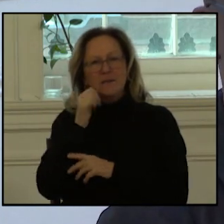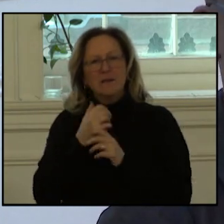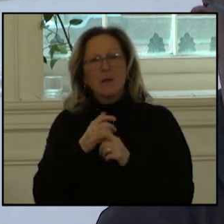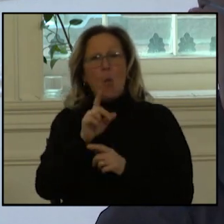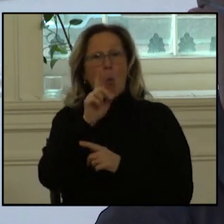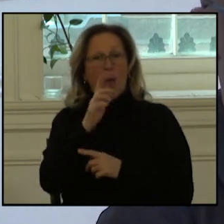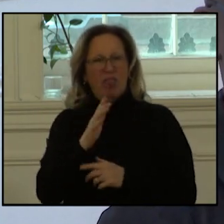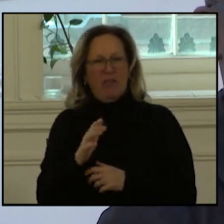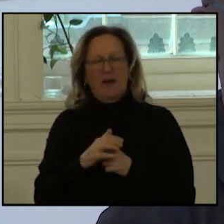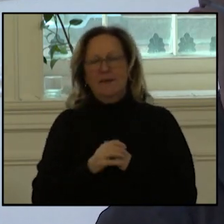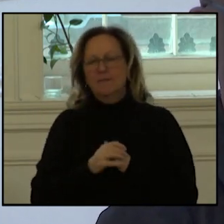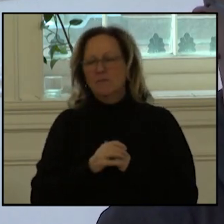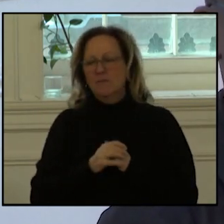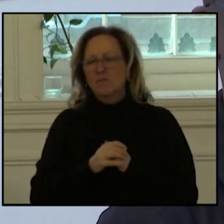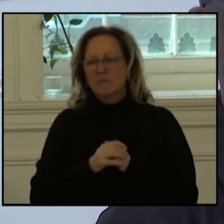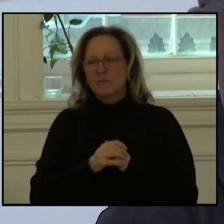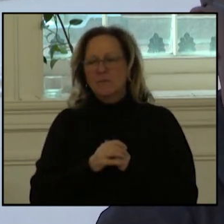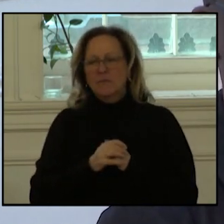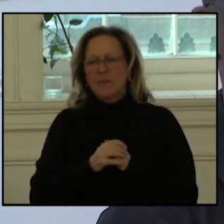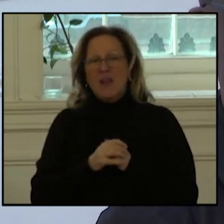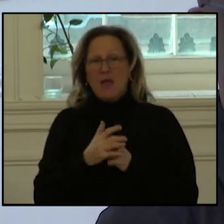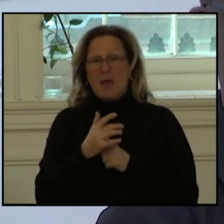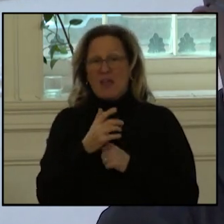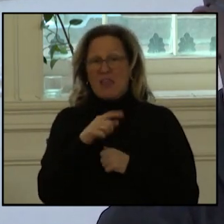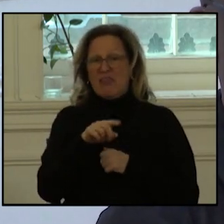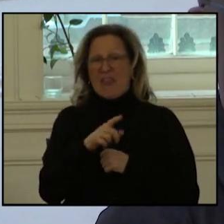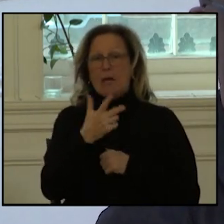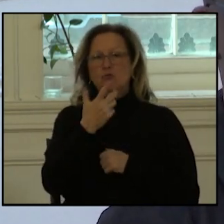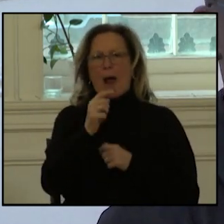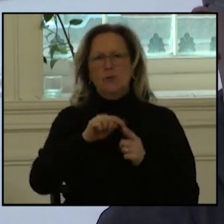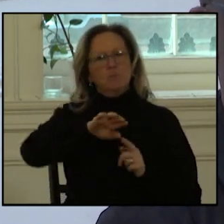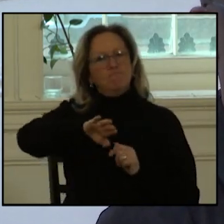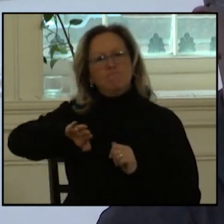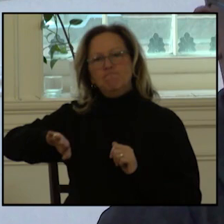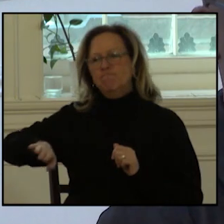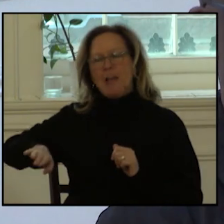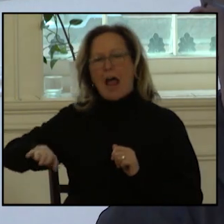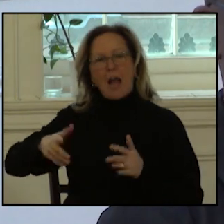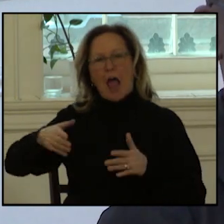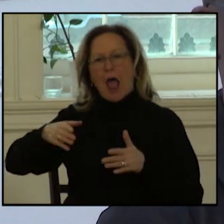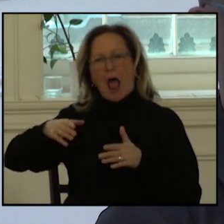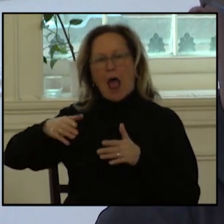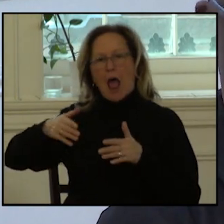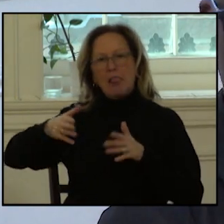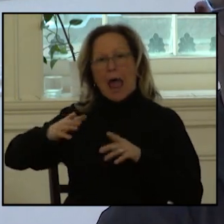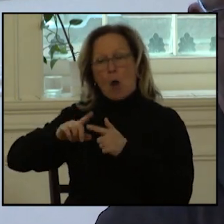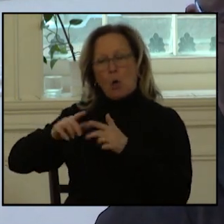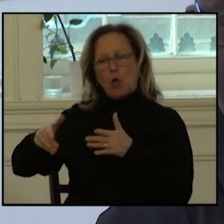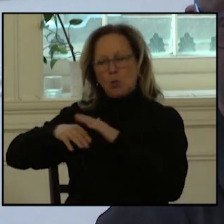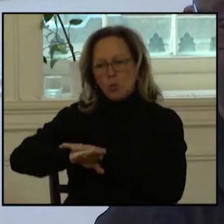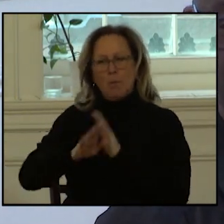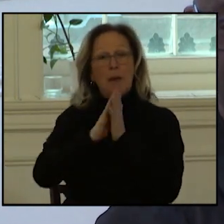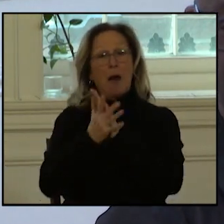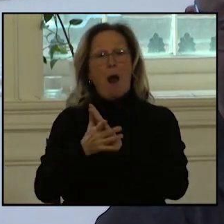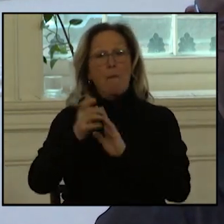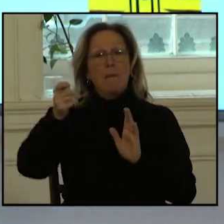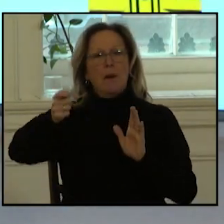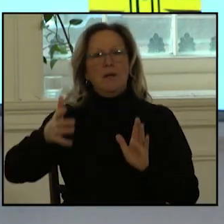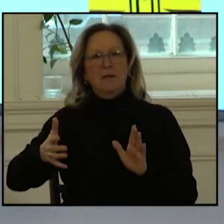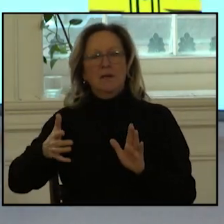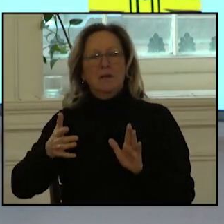one of the things they tried to prevent her from going on the bench for to become a judge was that she was an